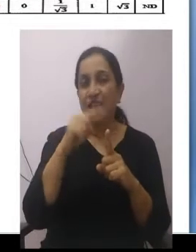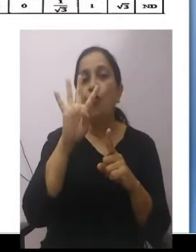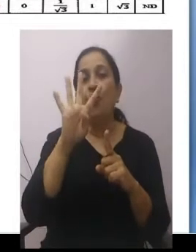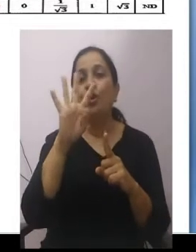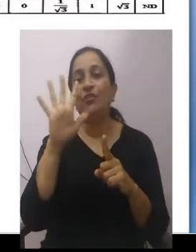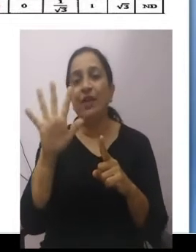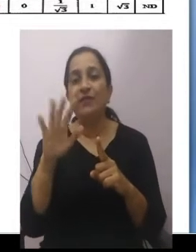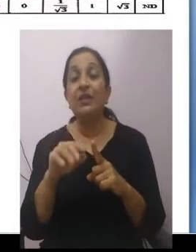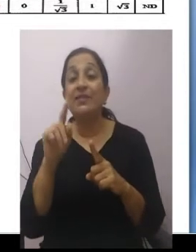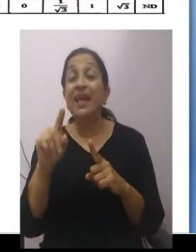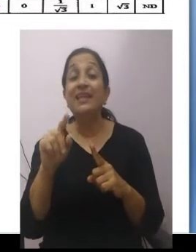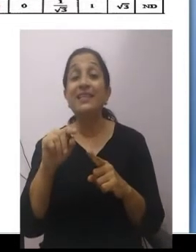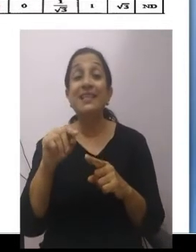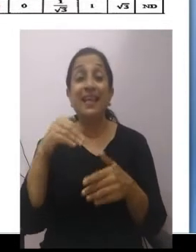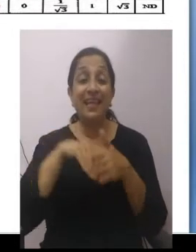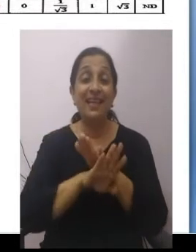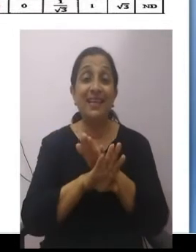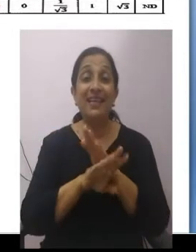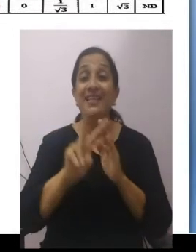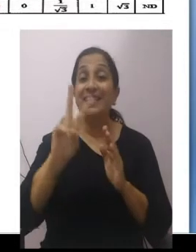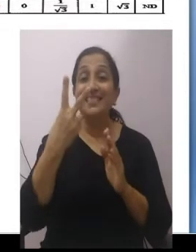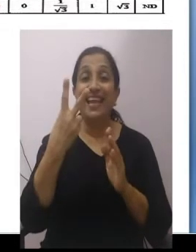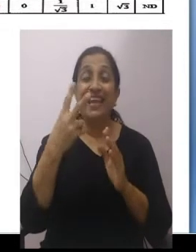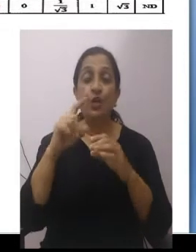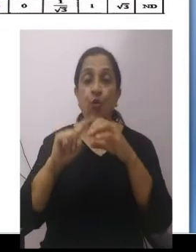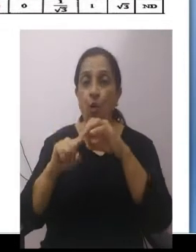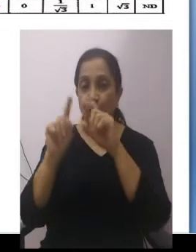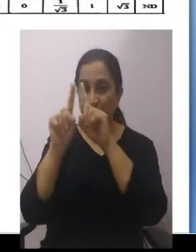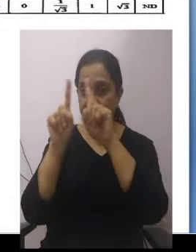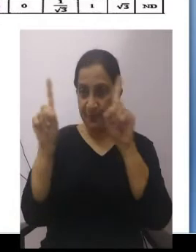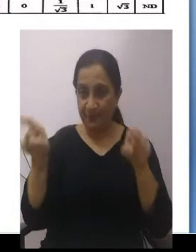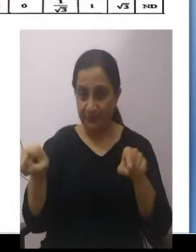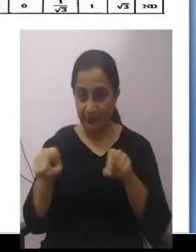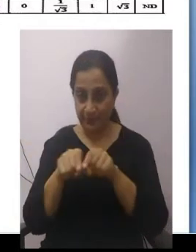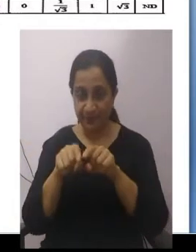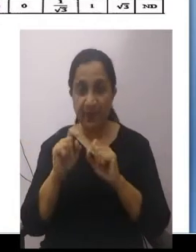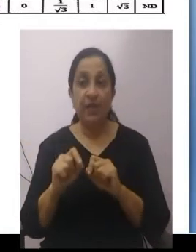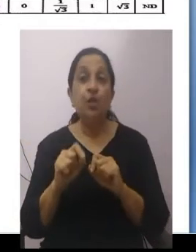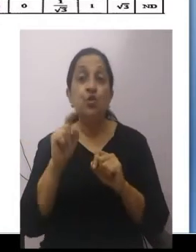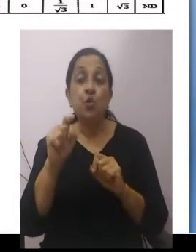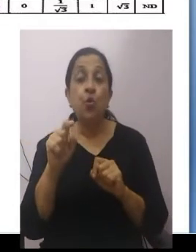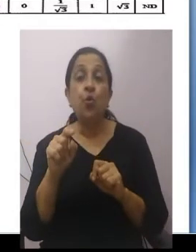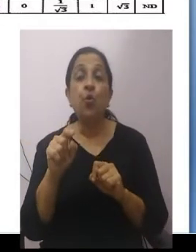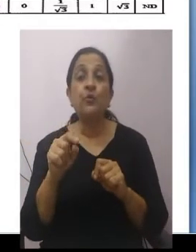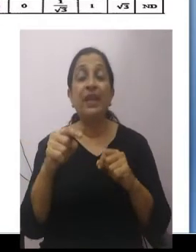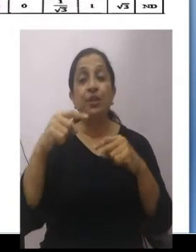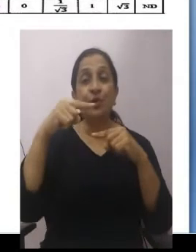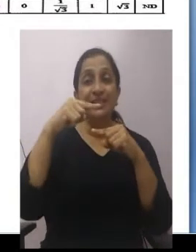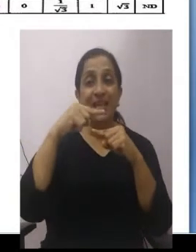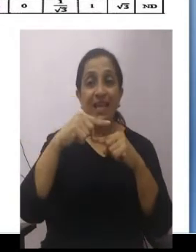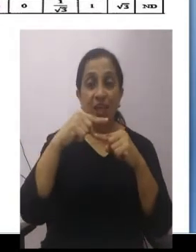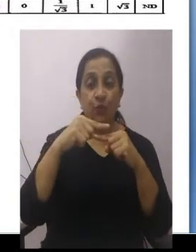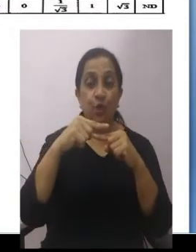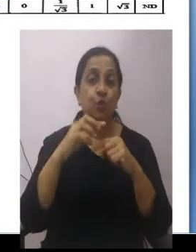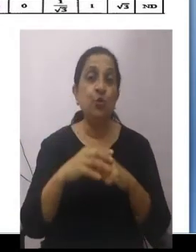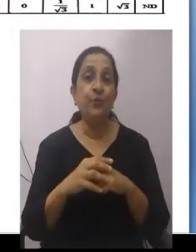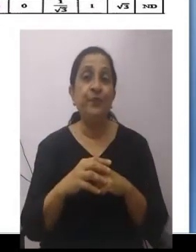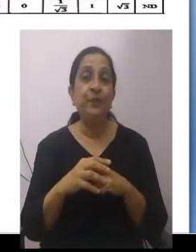second quadrant, right? So all and